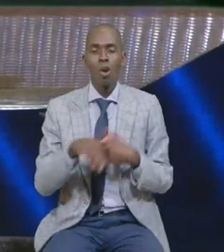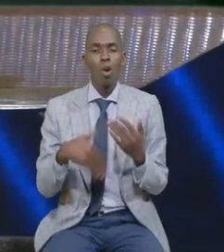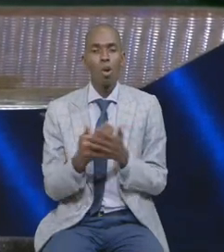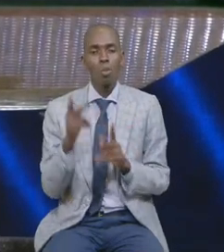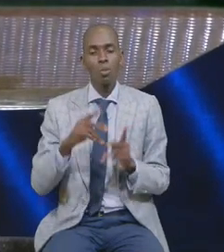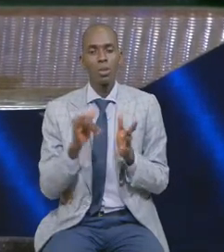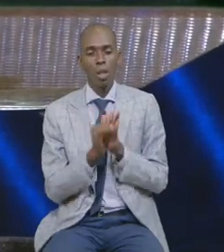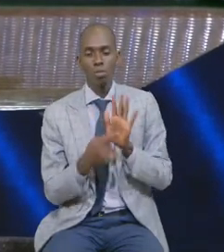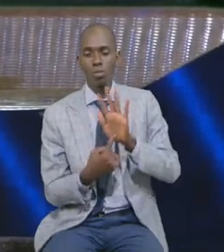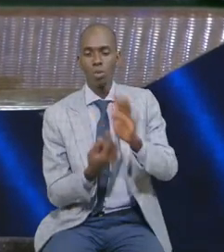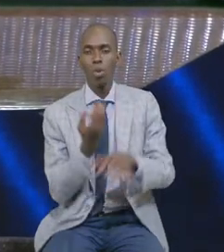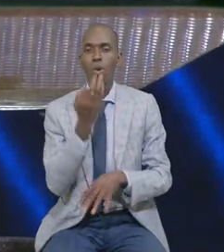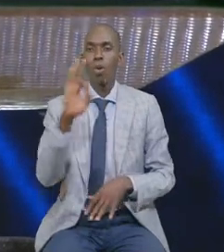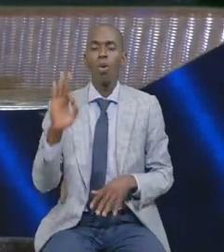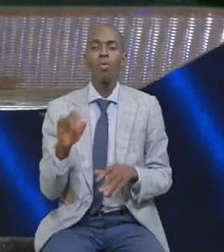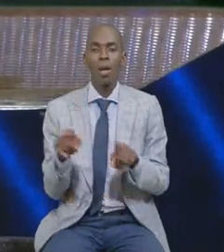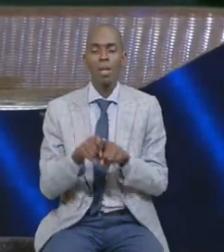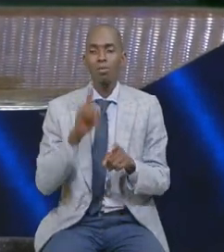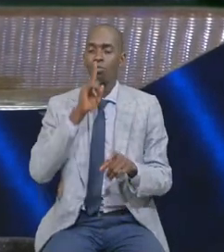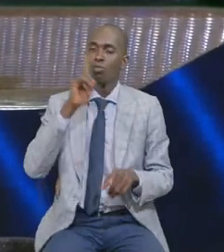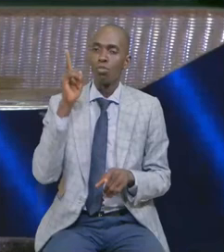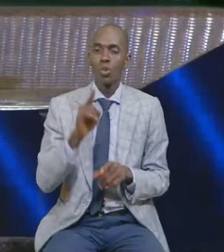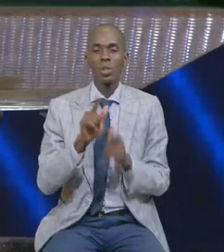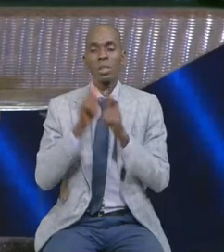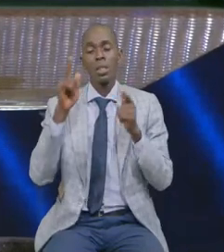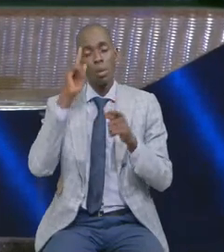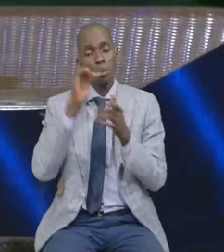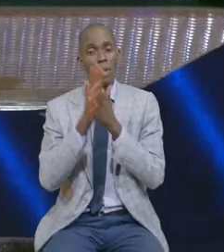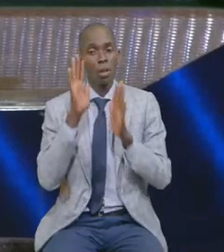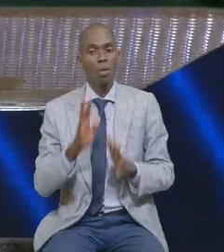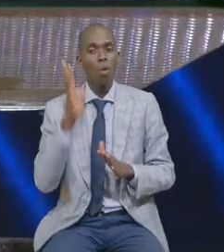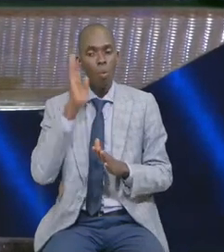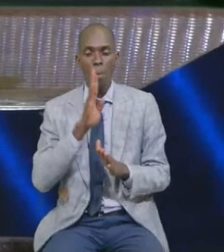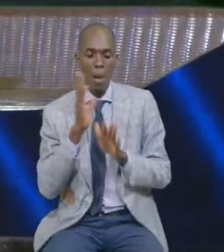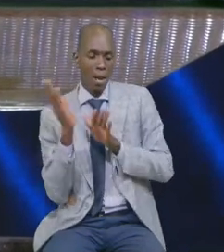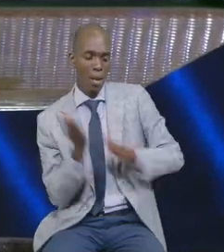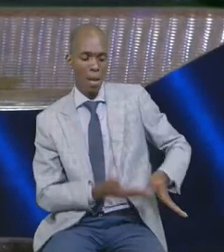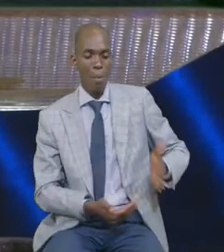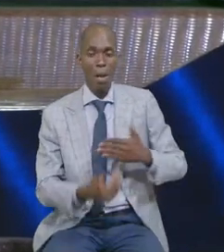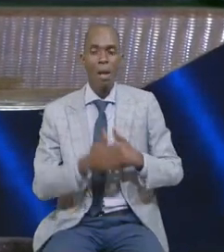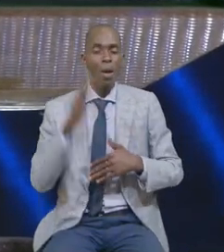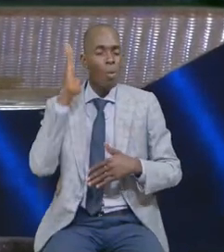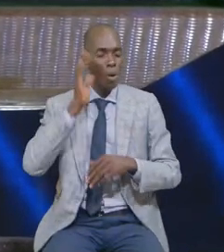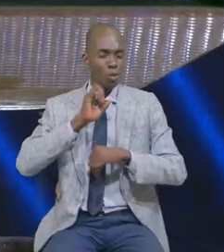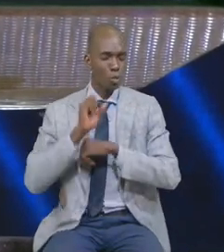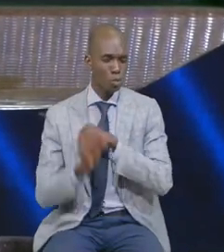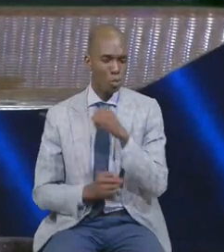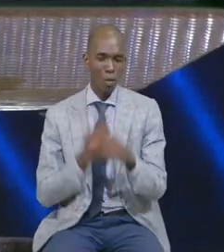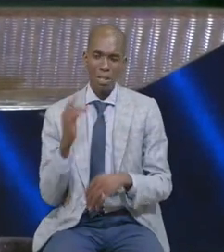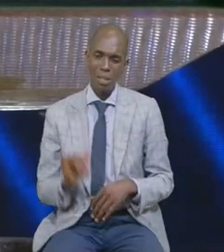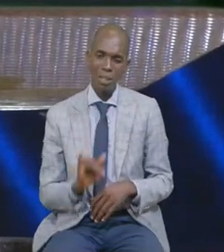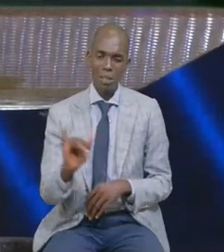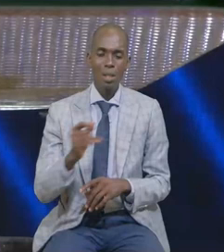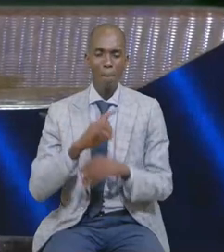if they're great, great believers, they'll be left behind and they will suffer eternal punishment with